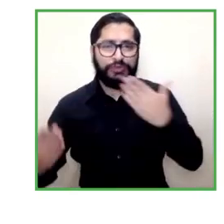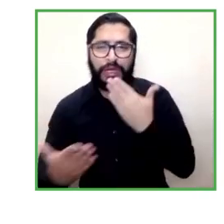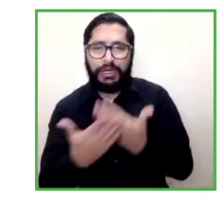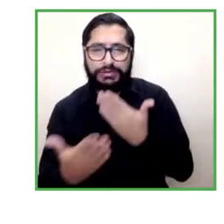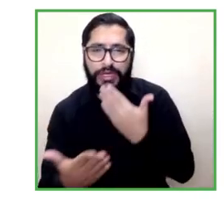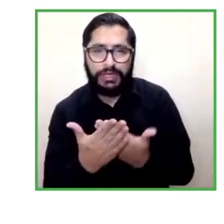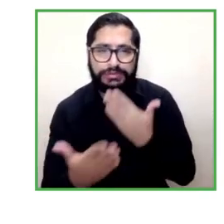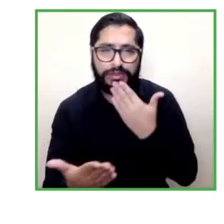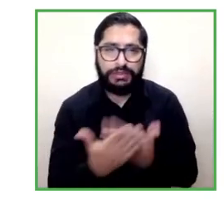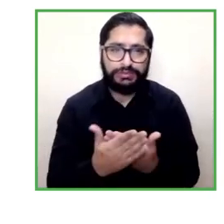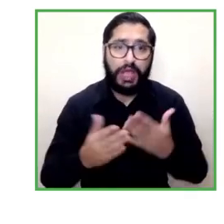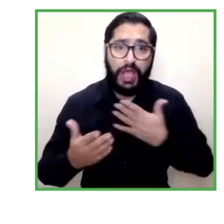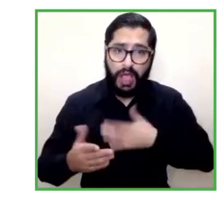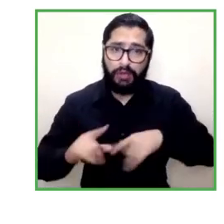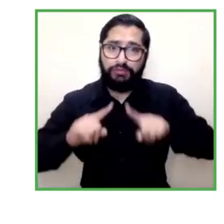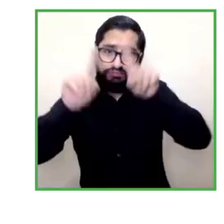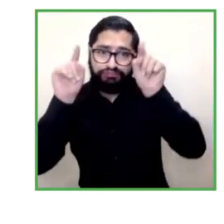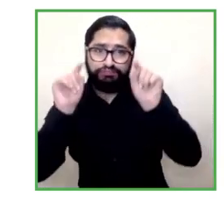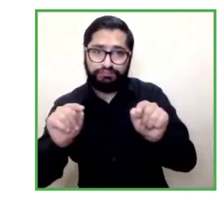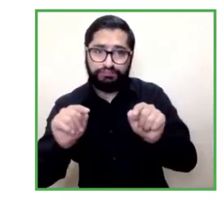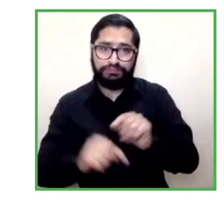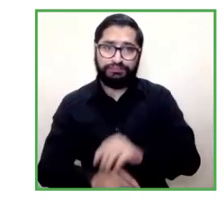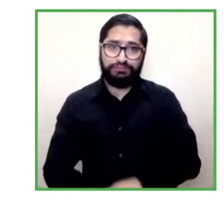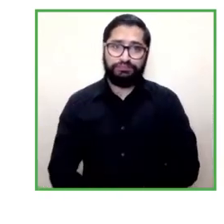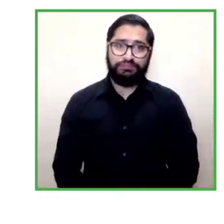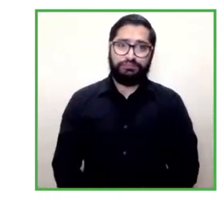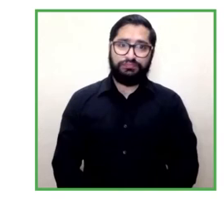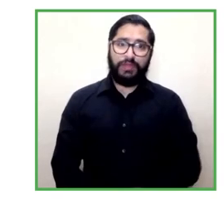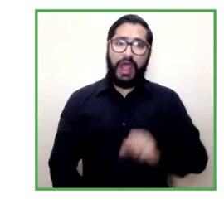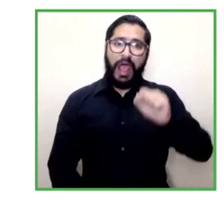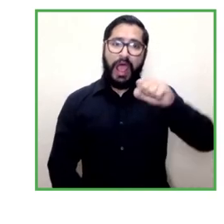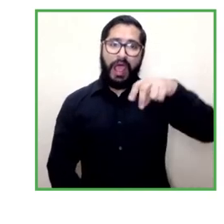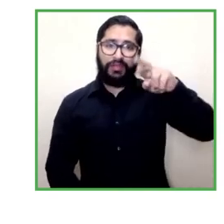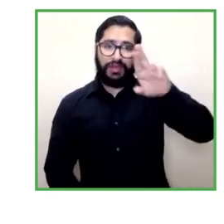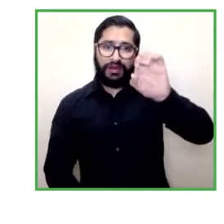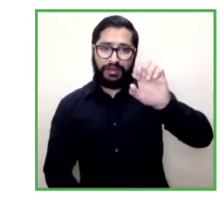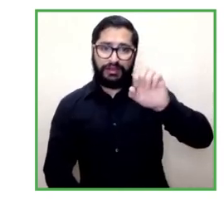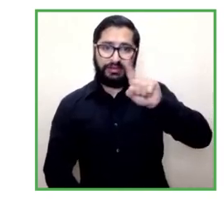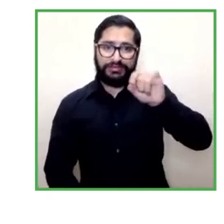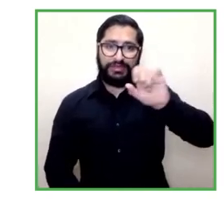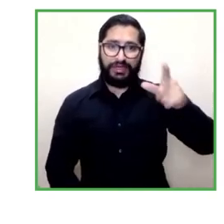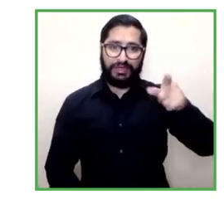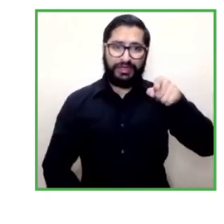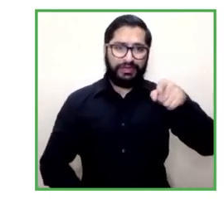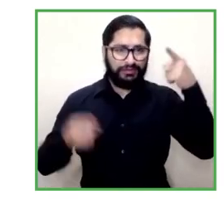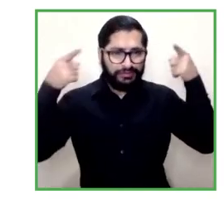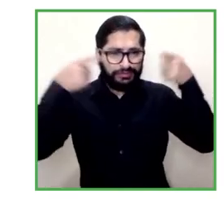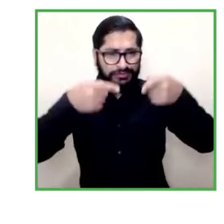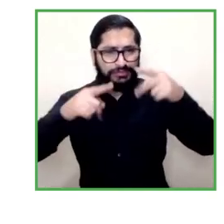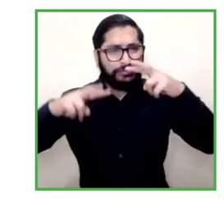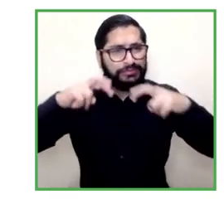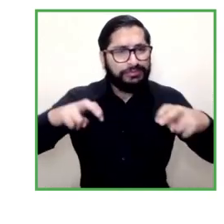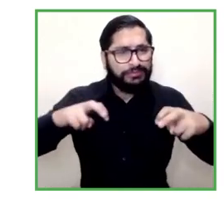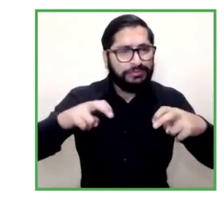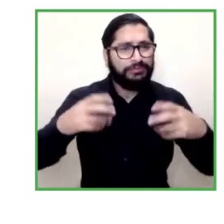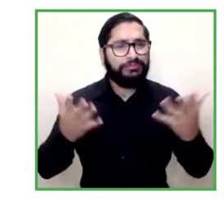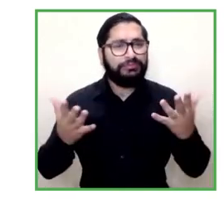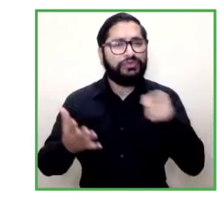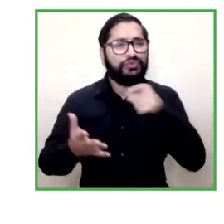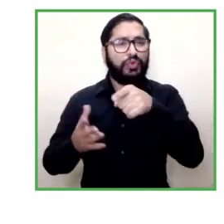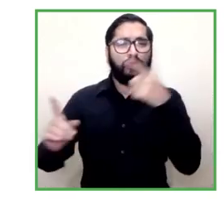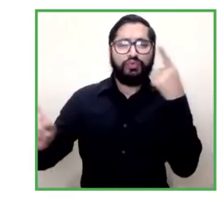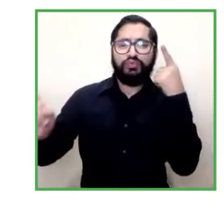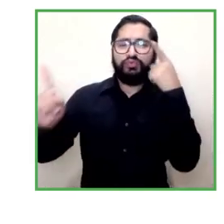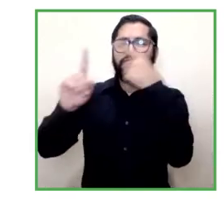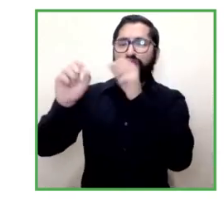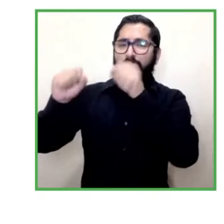I'm going to go with Endre from SIGNLAB. Can you tell us about the challenges about creating SIGNLAB? Can